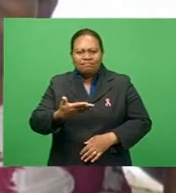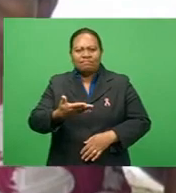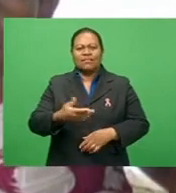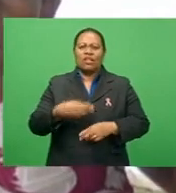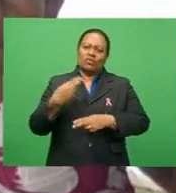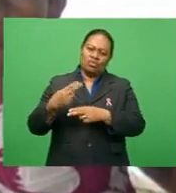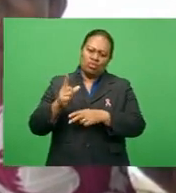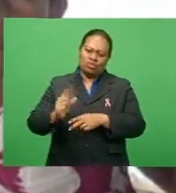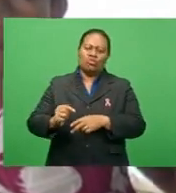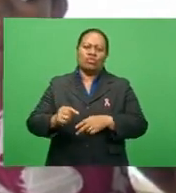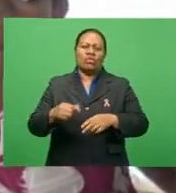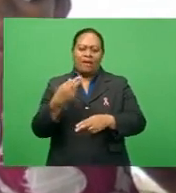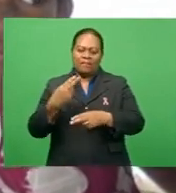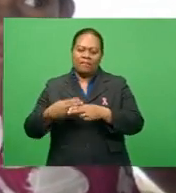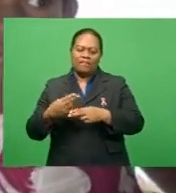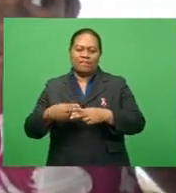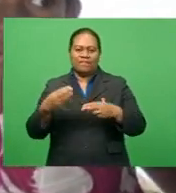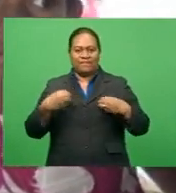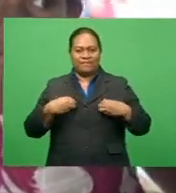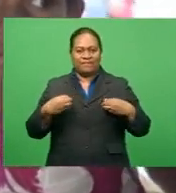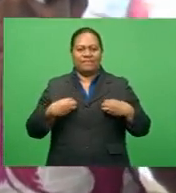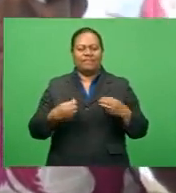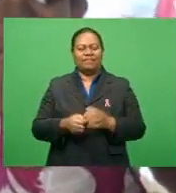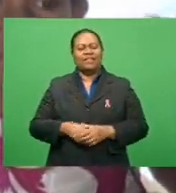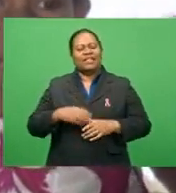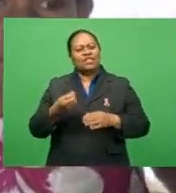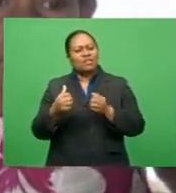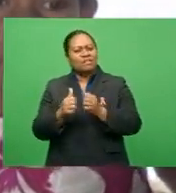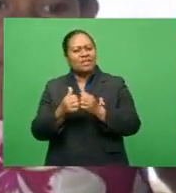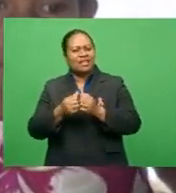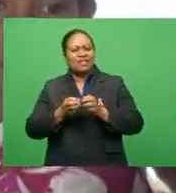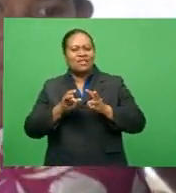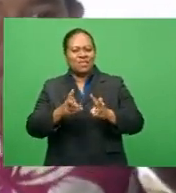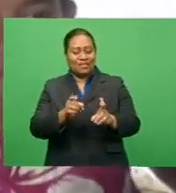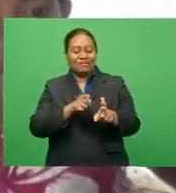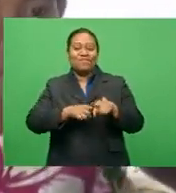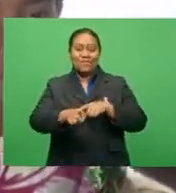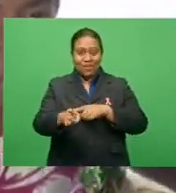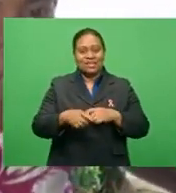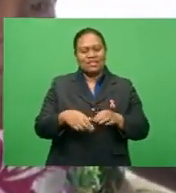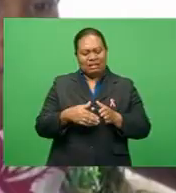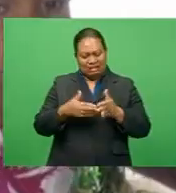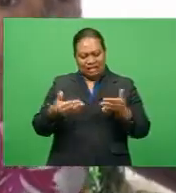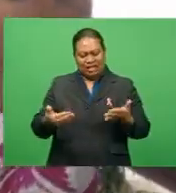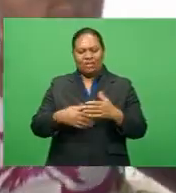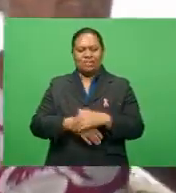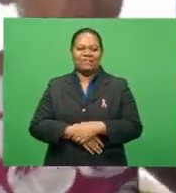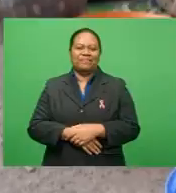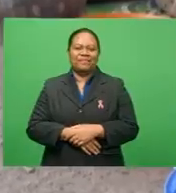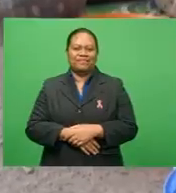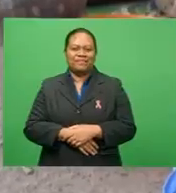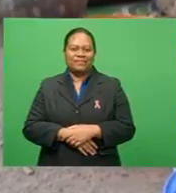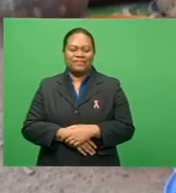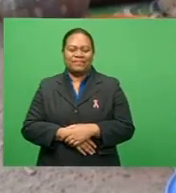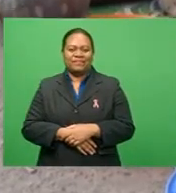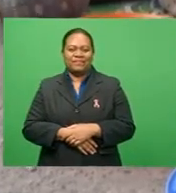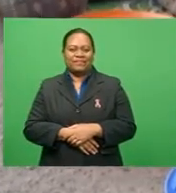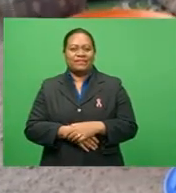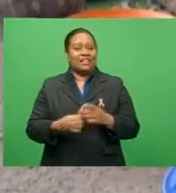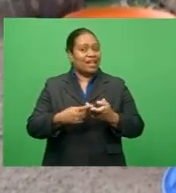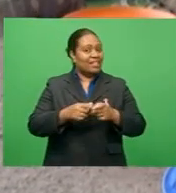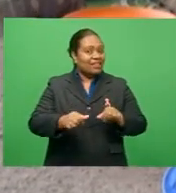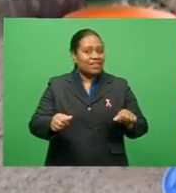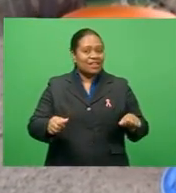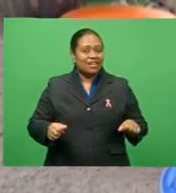farming practices, as it has assisted us in so many ways, especially in this difficult time. The